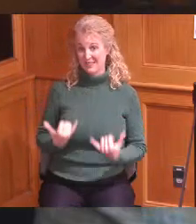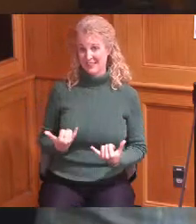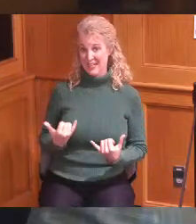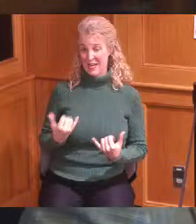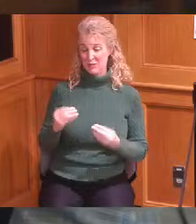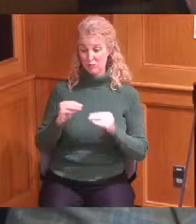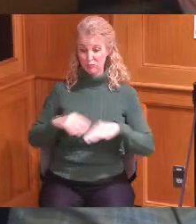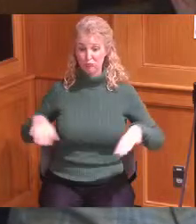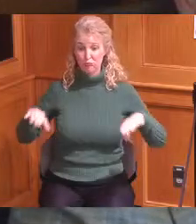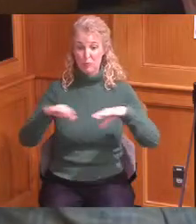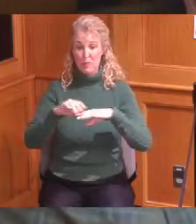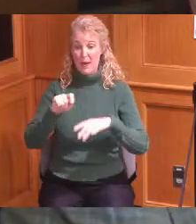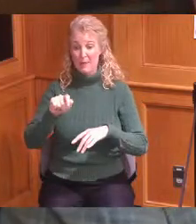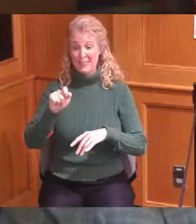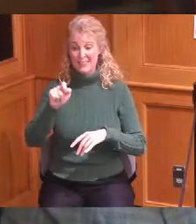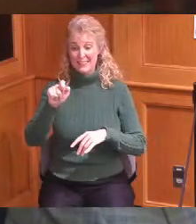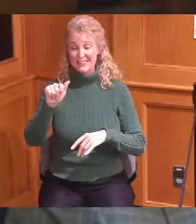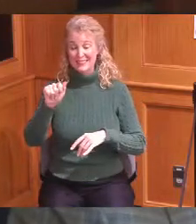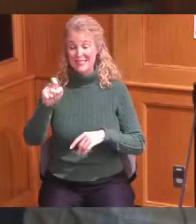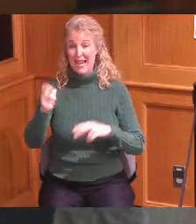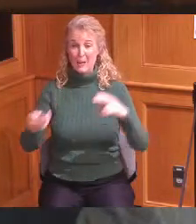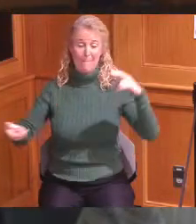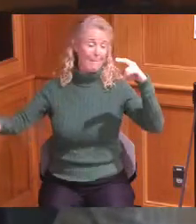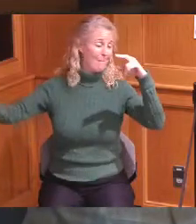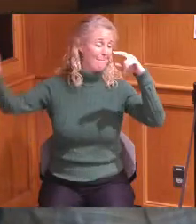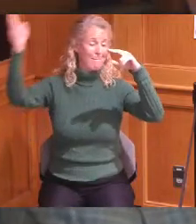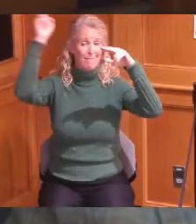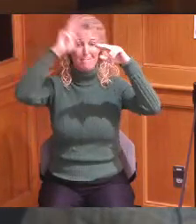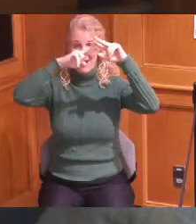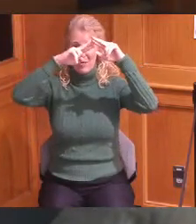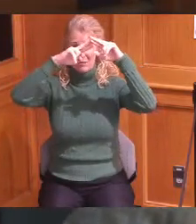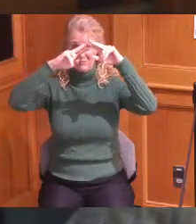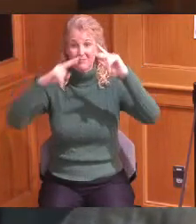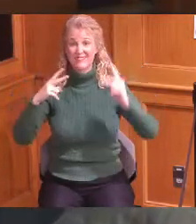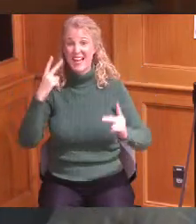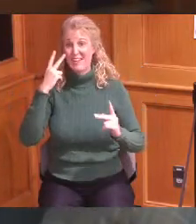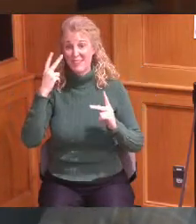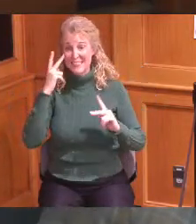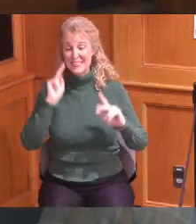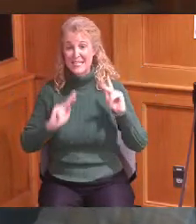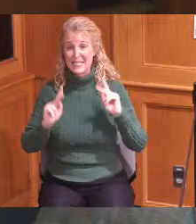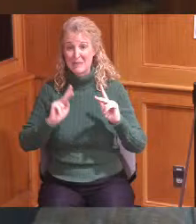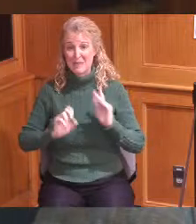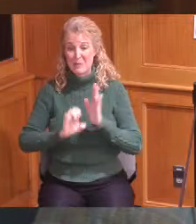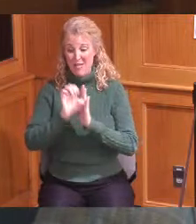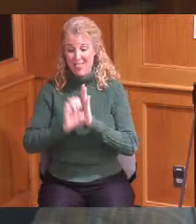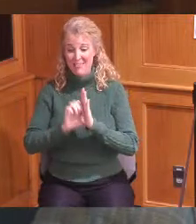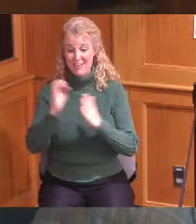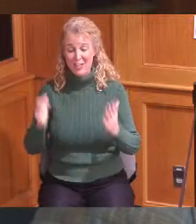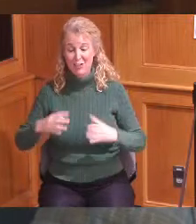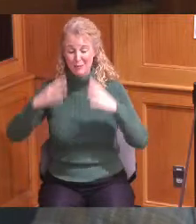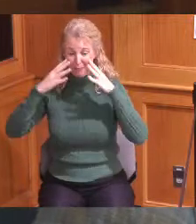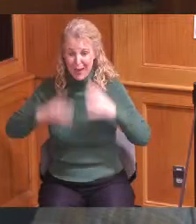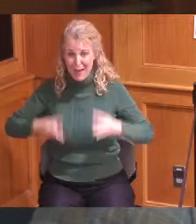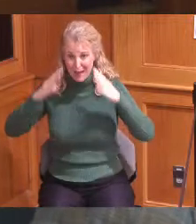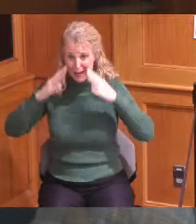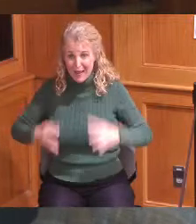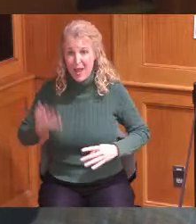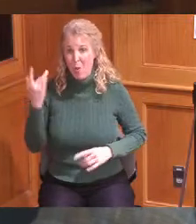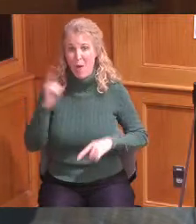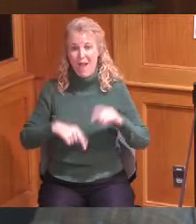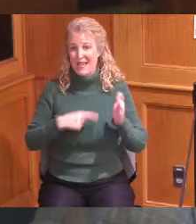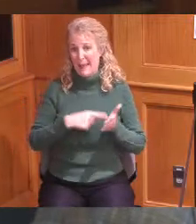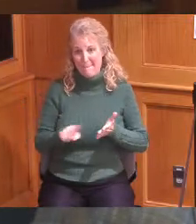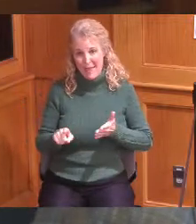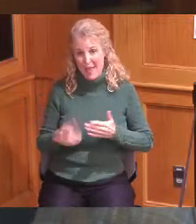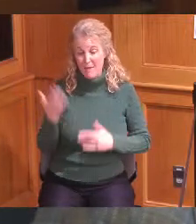property taxes have jumped through the roof. I've seen them on the elevators crying because they can't pay, people